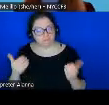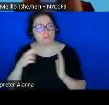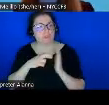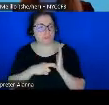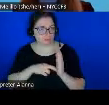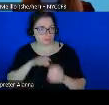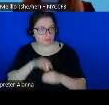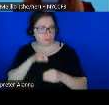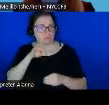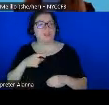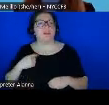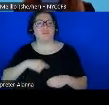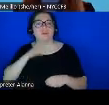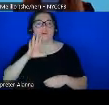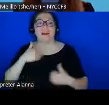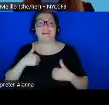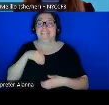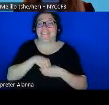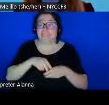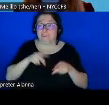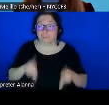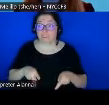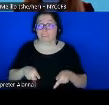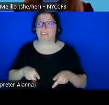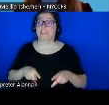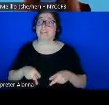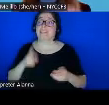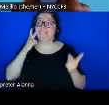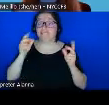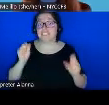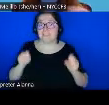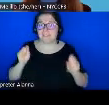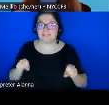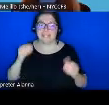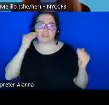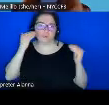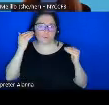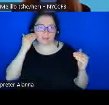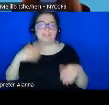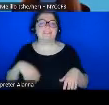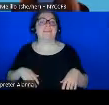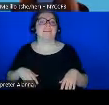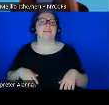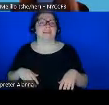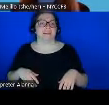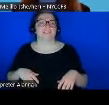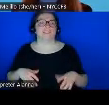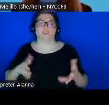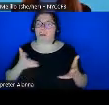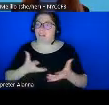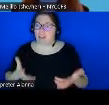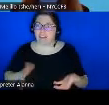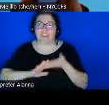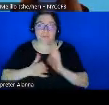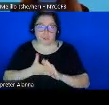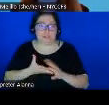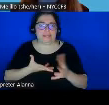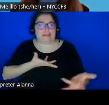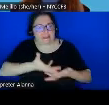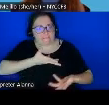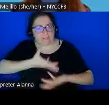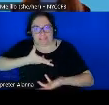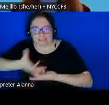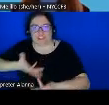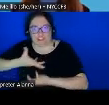in-person visibility and awareness activities at key locations so we're having a lot of those community-based conversations that we heard laura talking